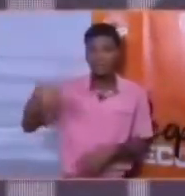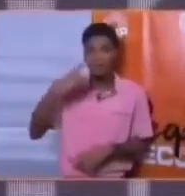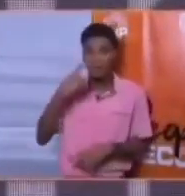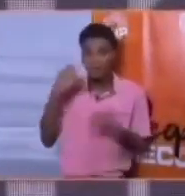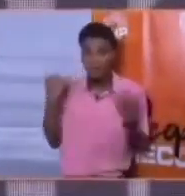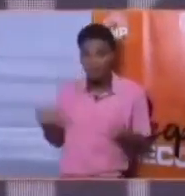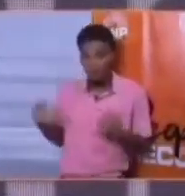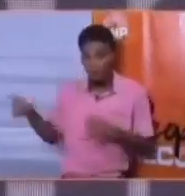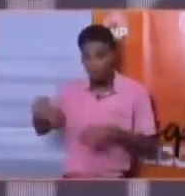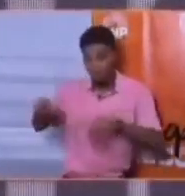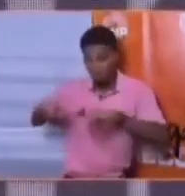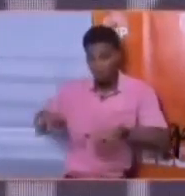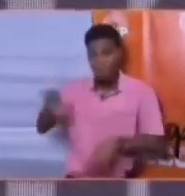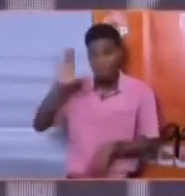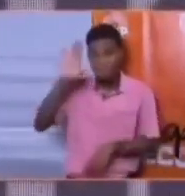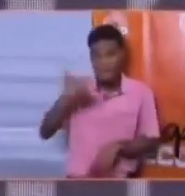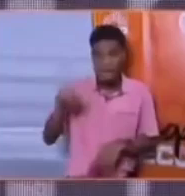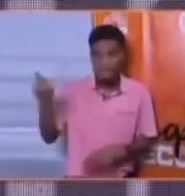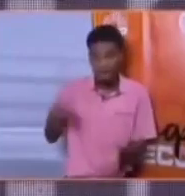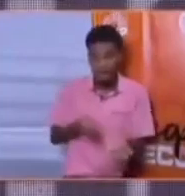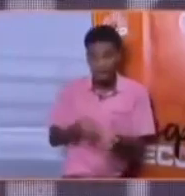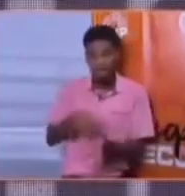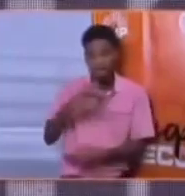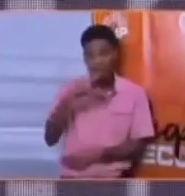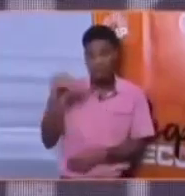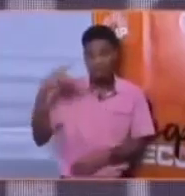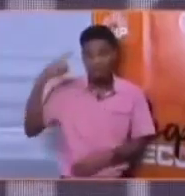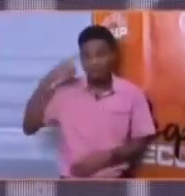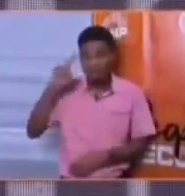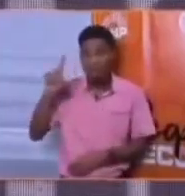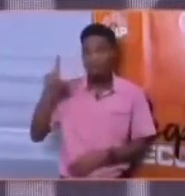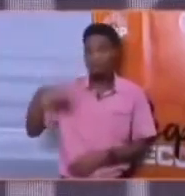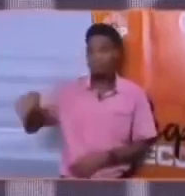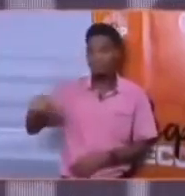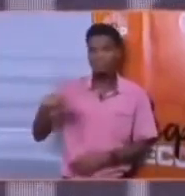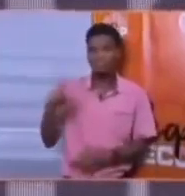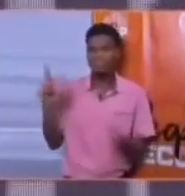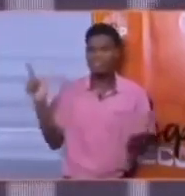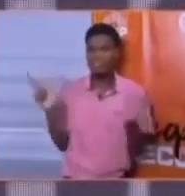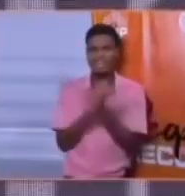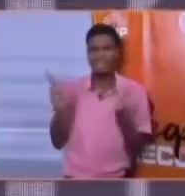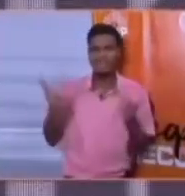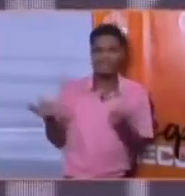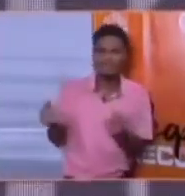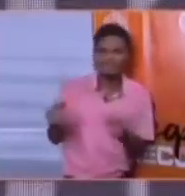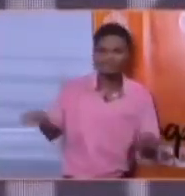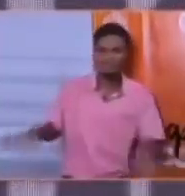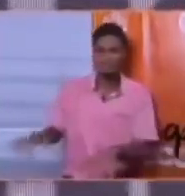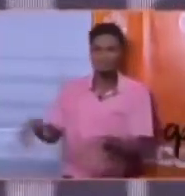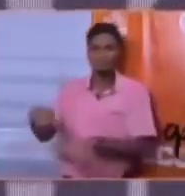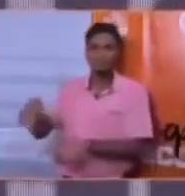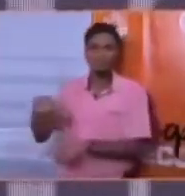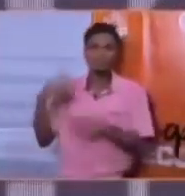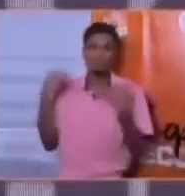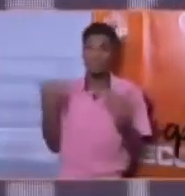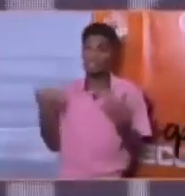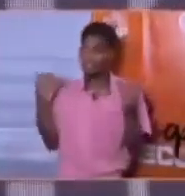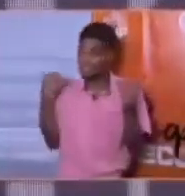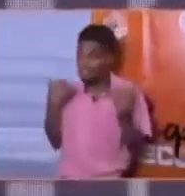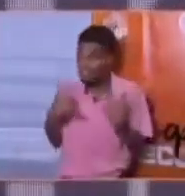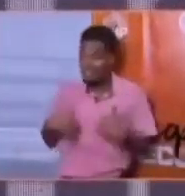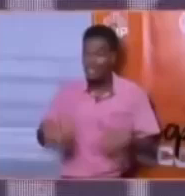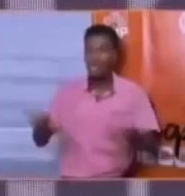investigation by the Integrity Commission for illicit enrichment remains a festering